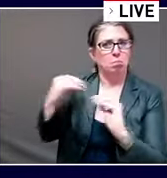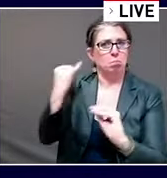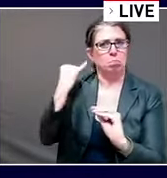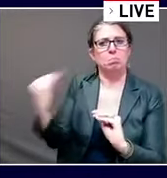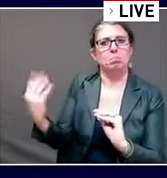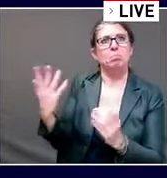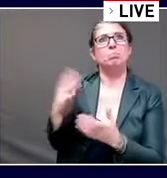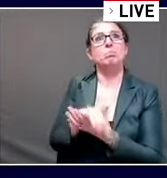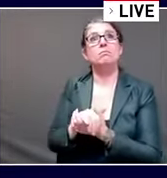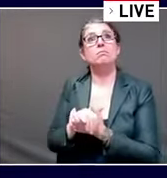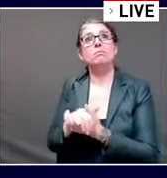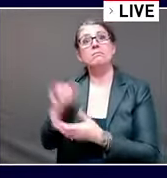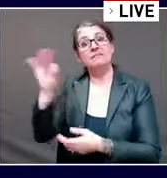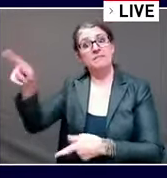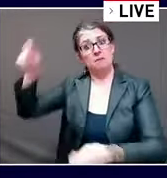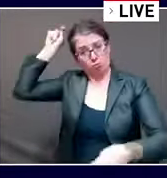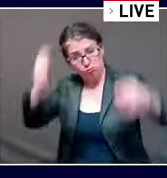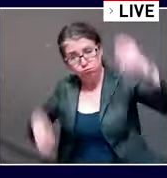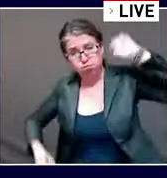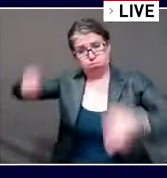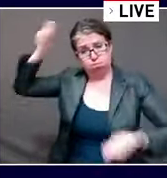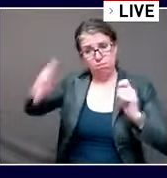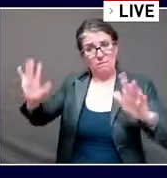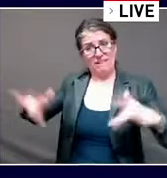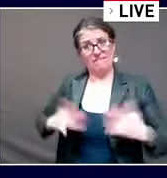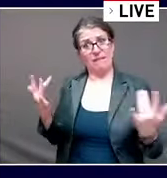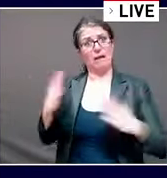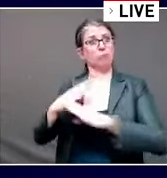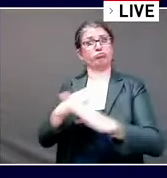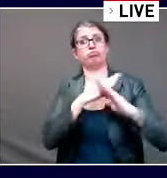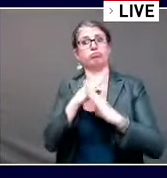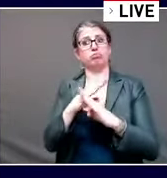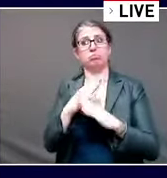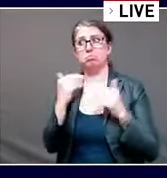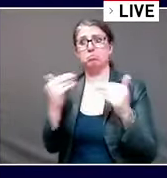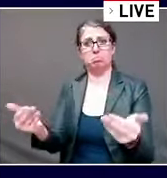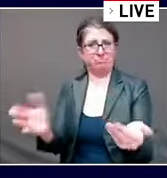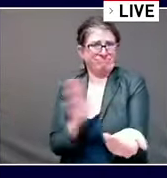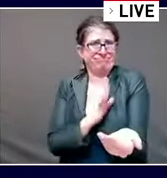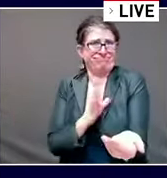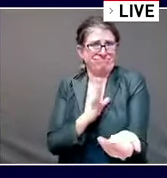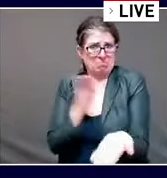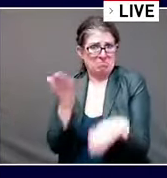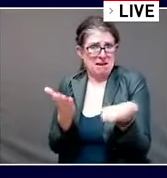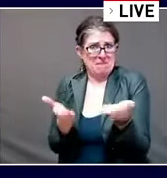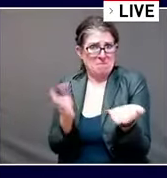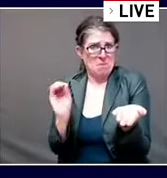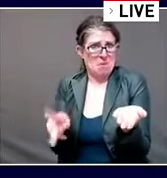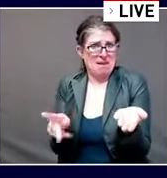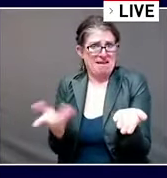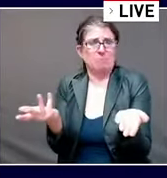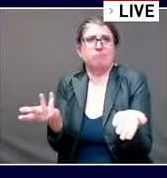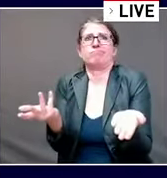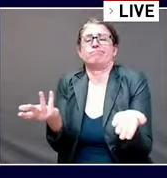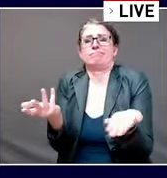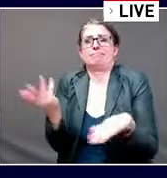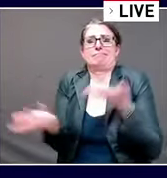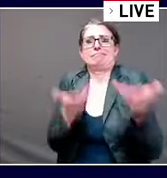form. But I think we're all going to have a really frank conversation with our